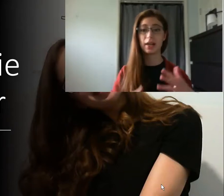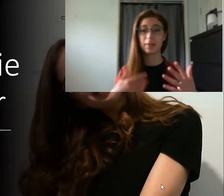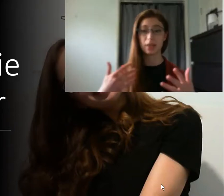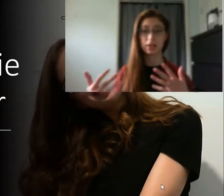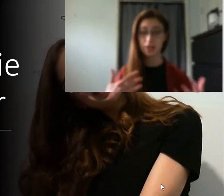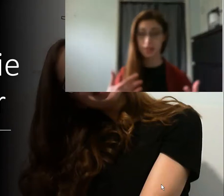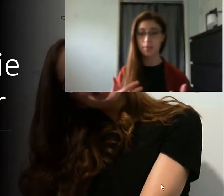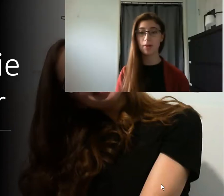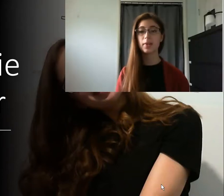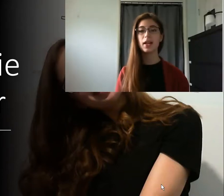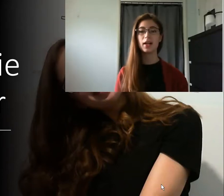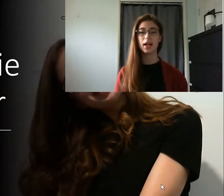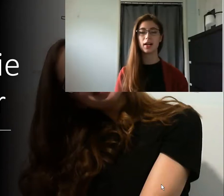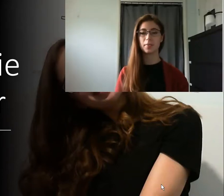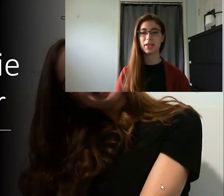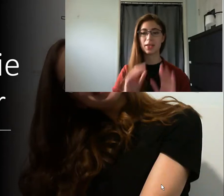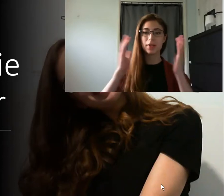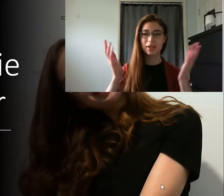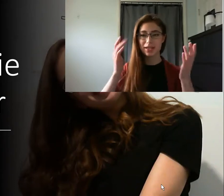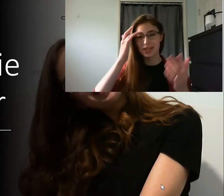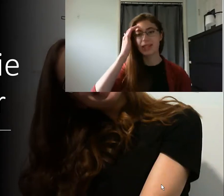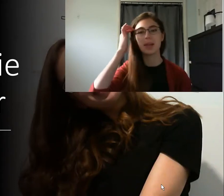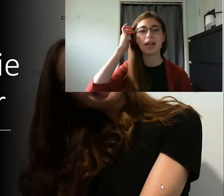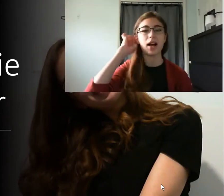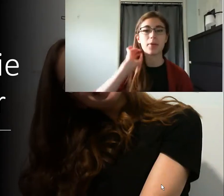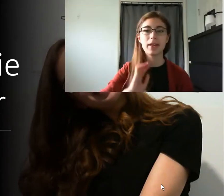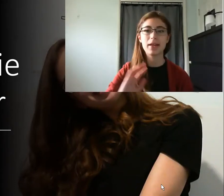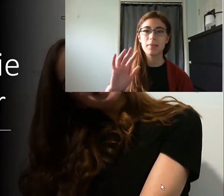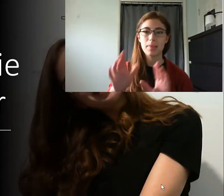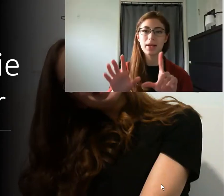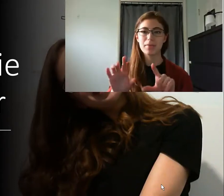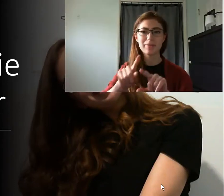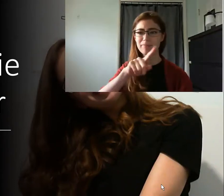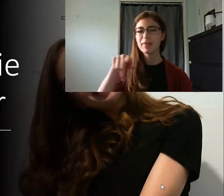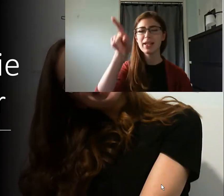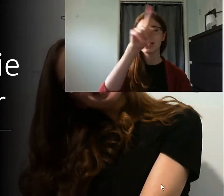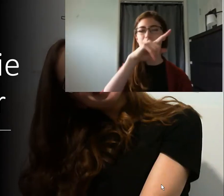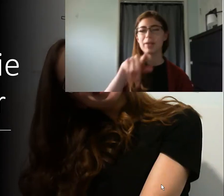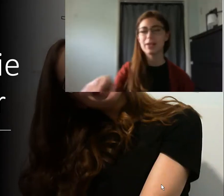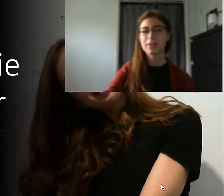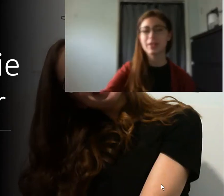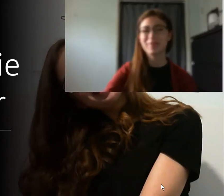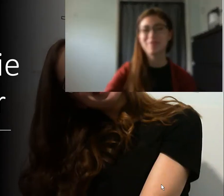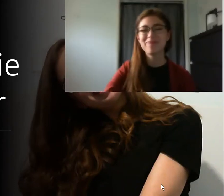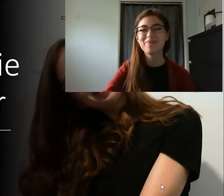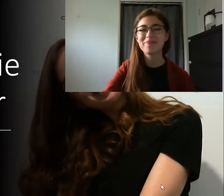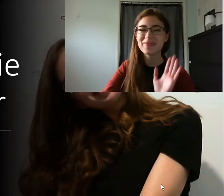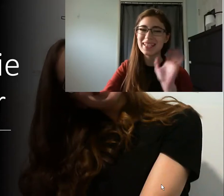look at and I'm going to talk to you about. But then when you need to see me, I'll be popping up somewhere around the